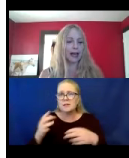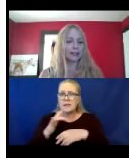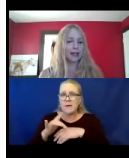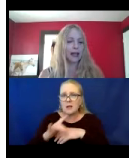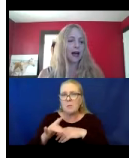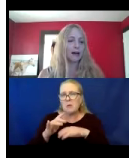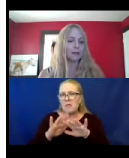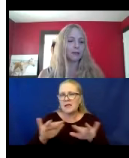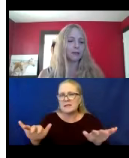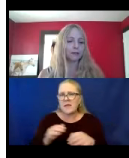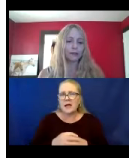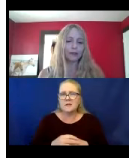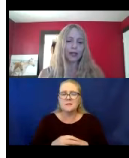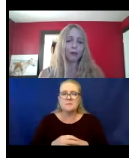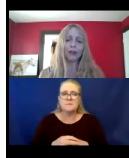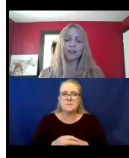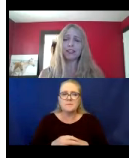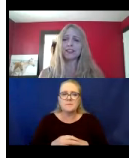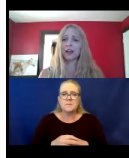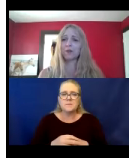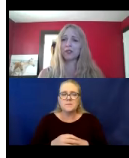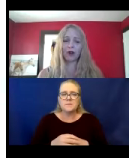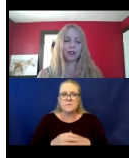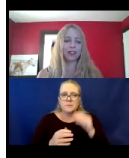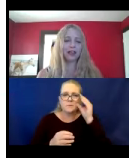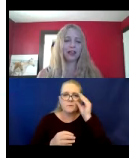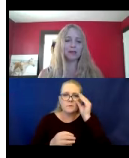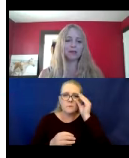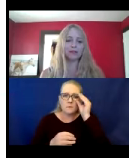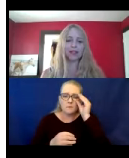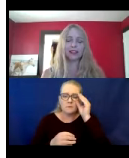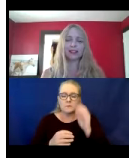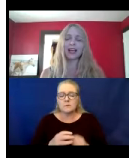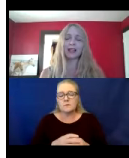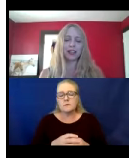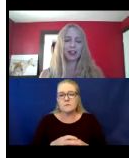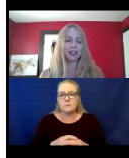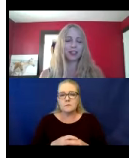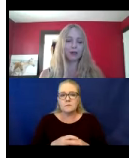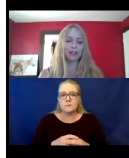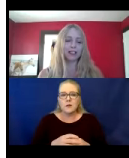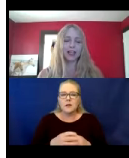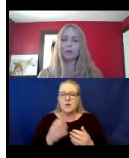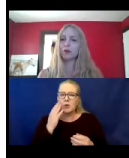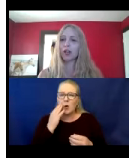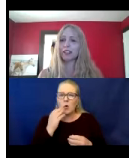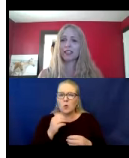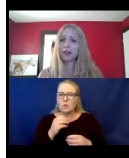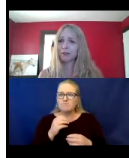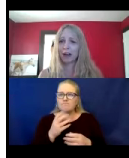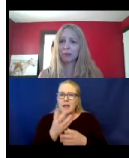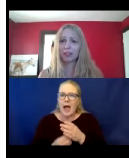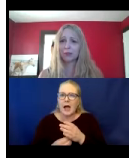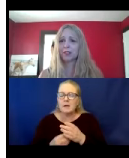like that. One of the things that as far as that lack of connection, as an example,